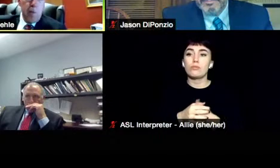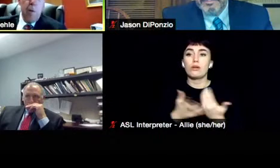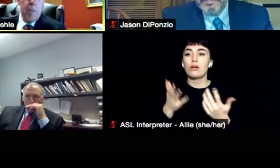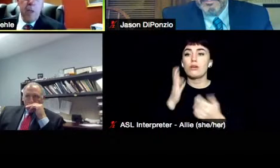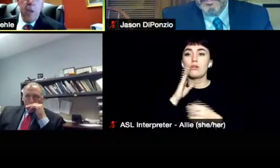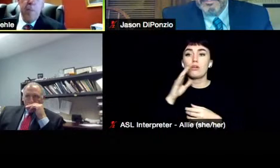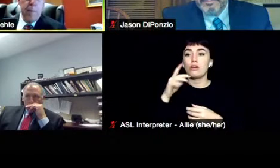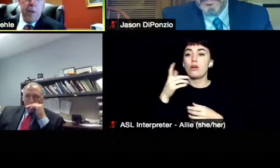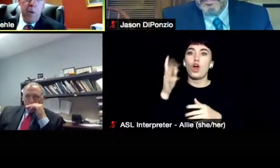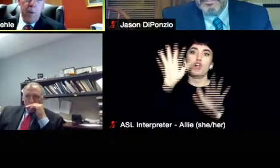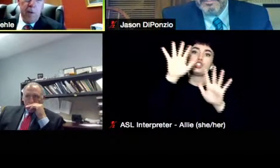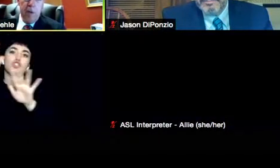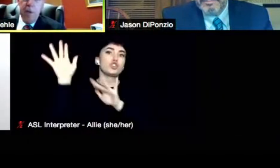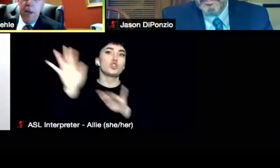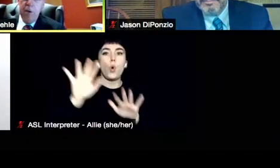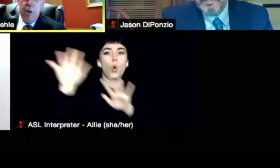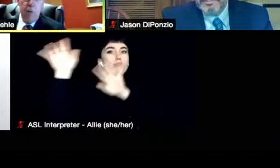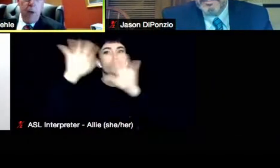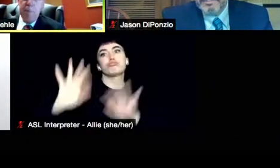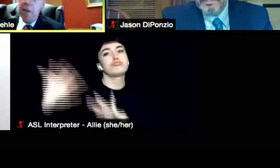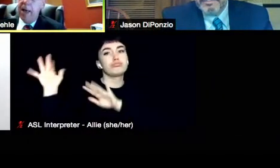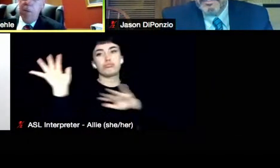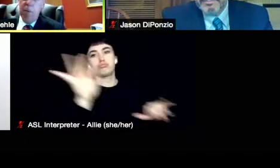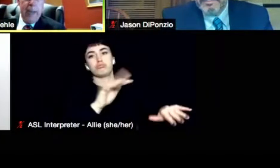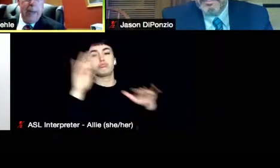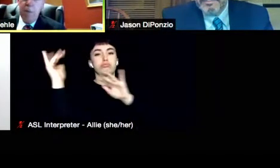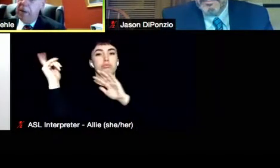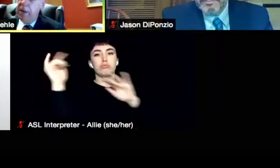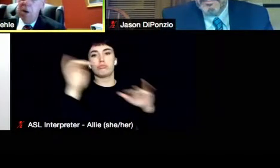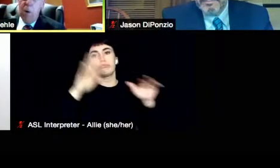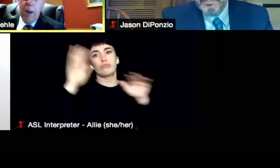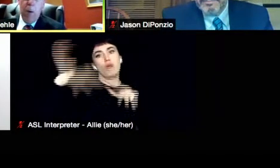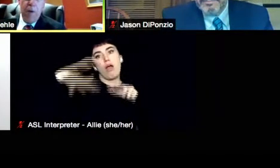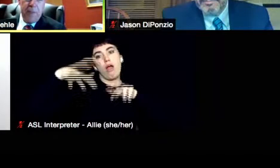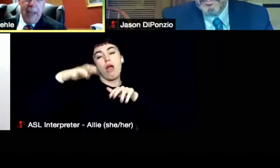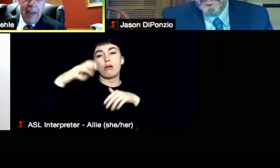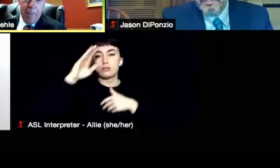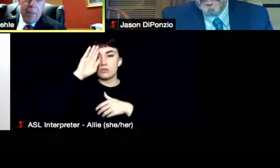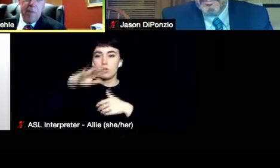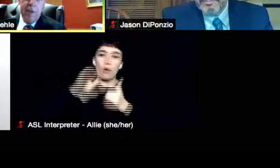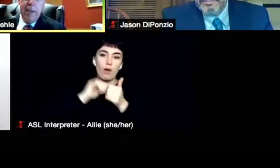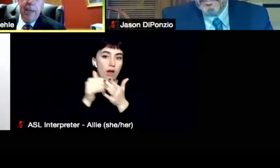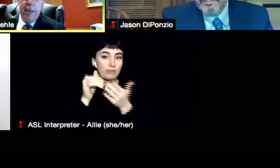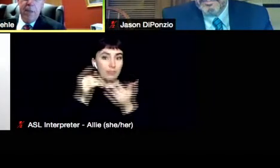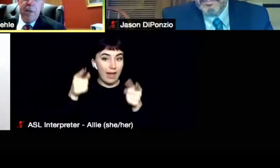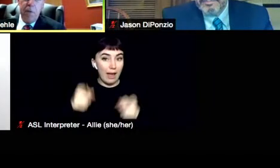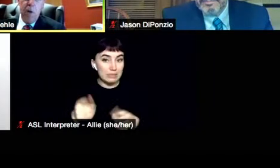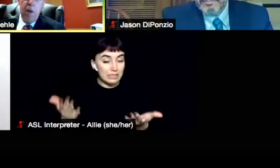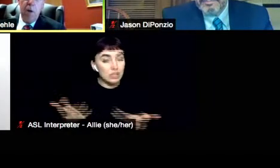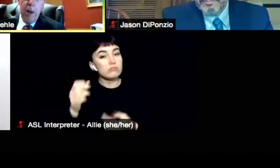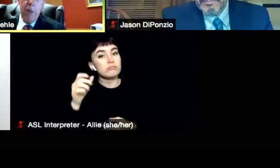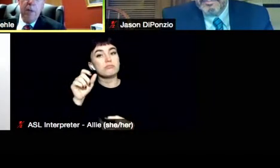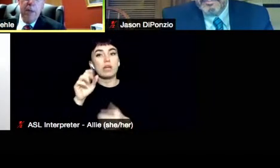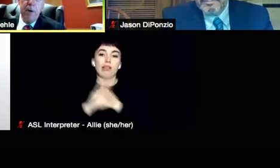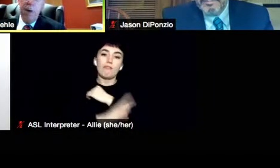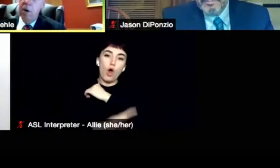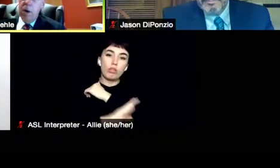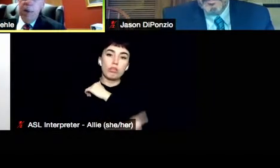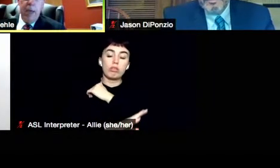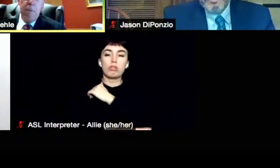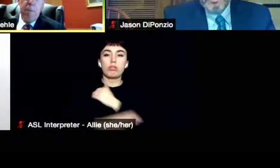tropical storm that comes up the coast and drops a lot of rain, and we know how often that happens in the fall around